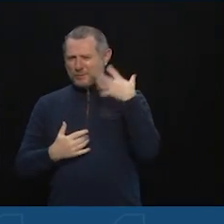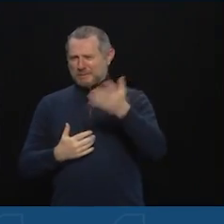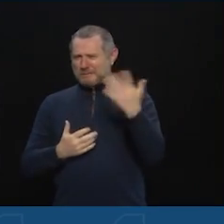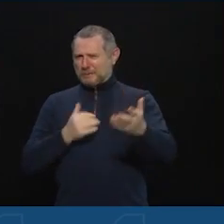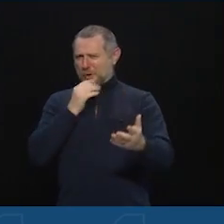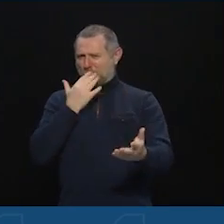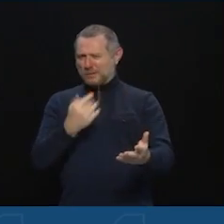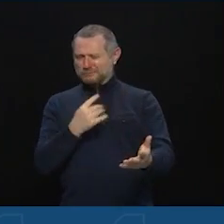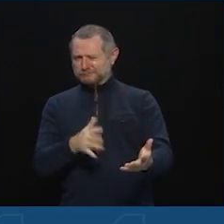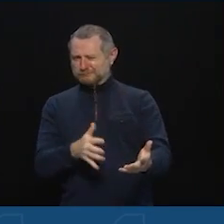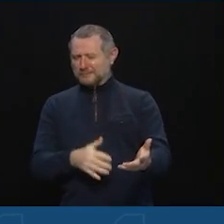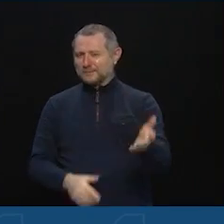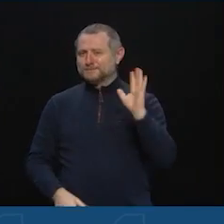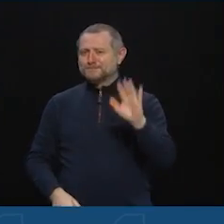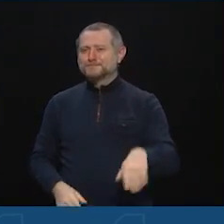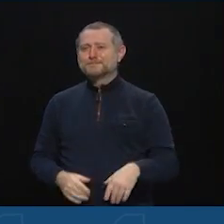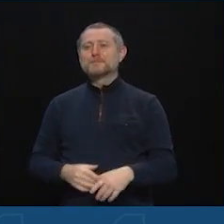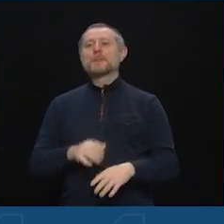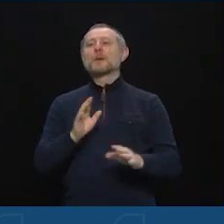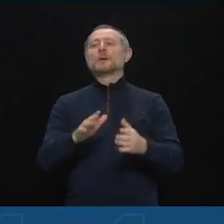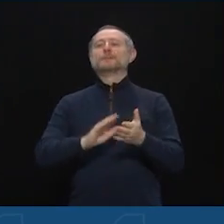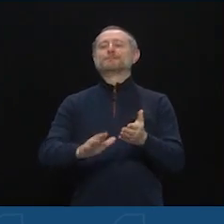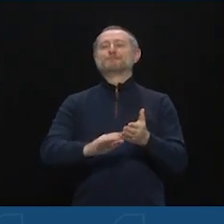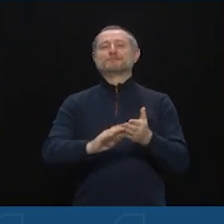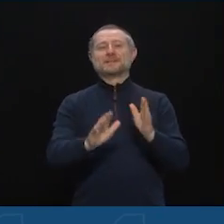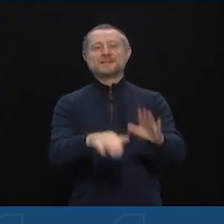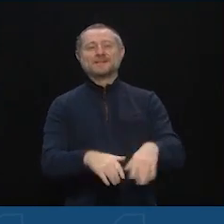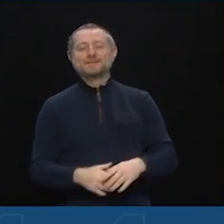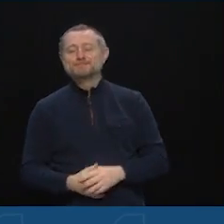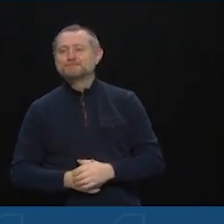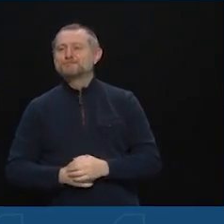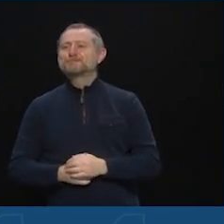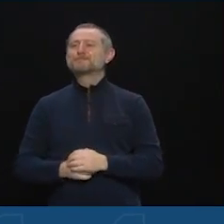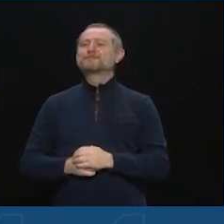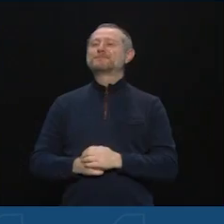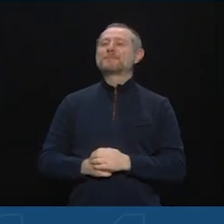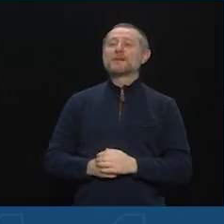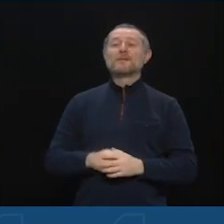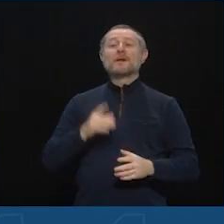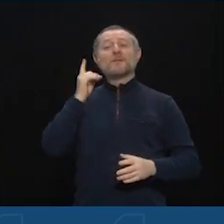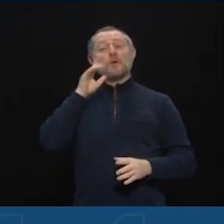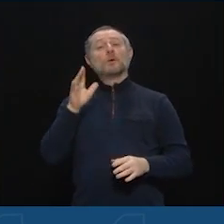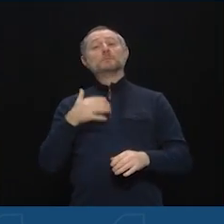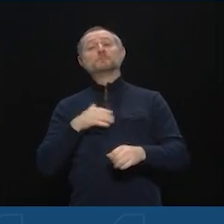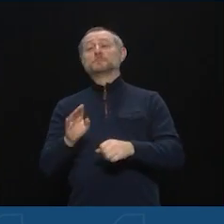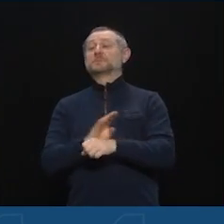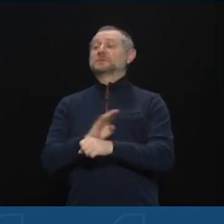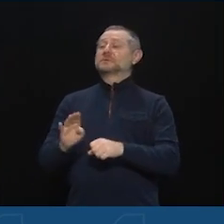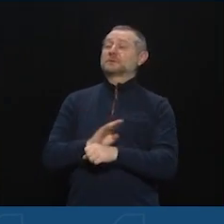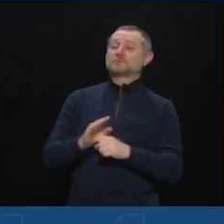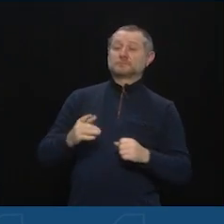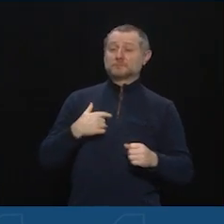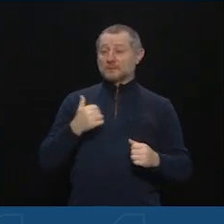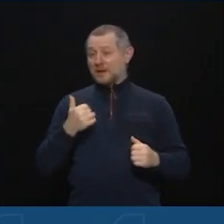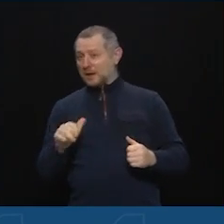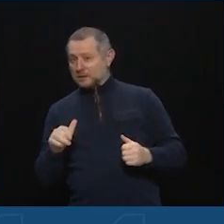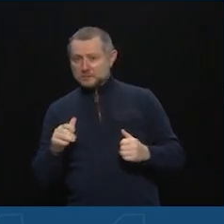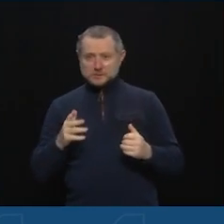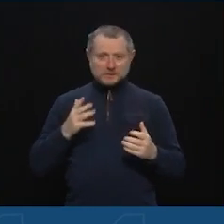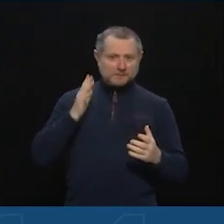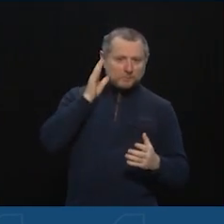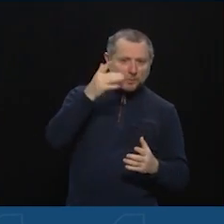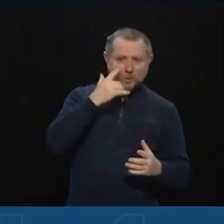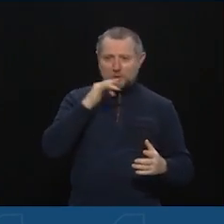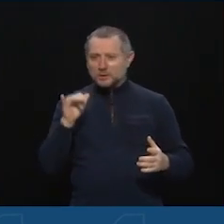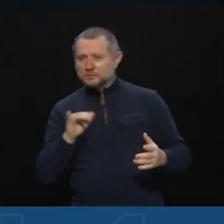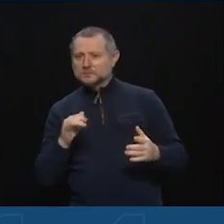Okay, all right. That's all right, my friend. That's all right. But for businesses that are just trying to figure out what the future brings, how we come